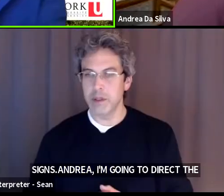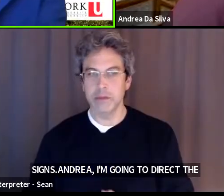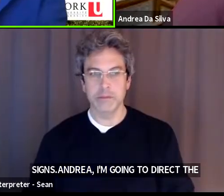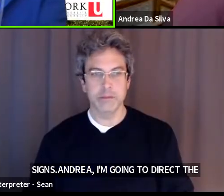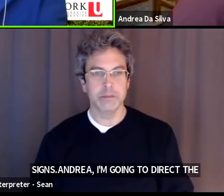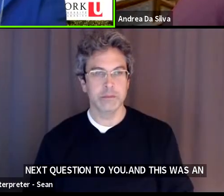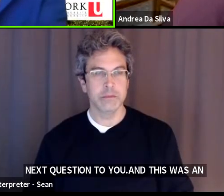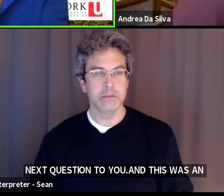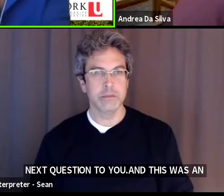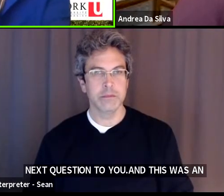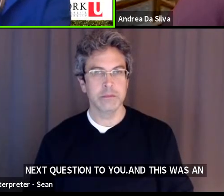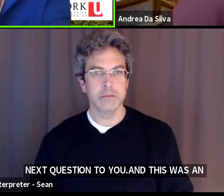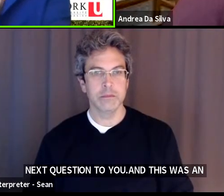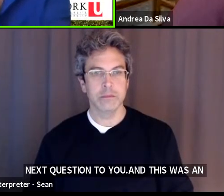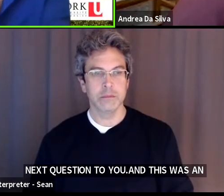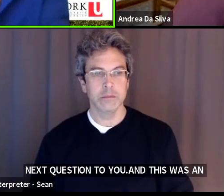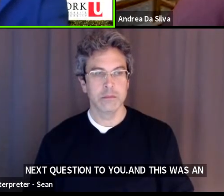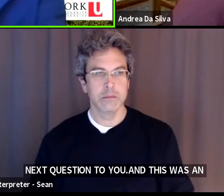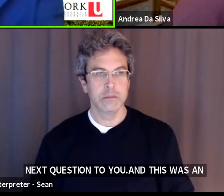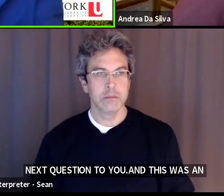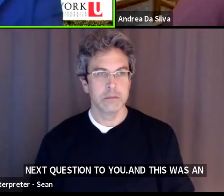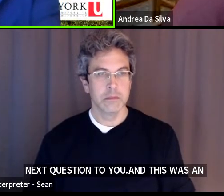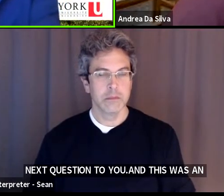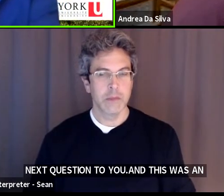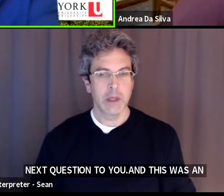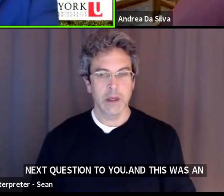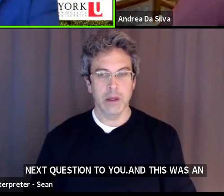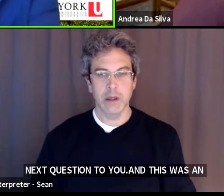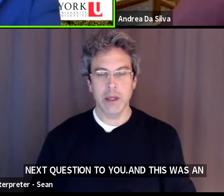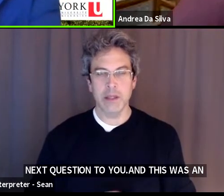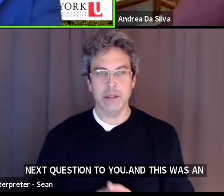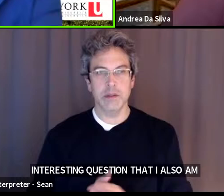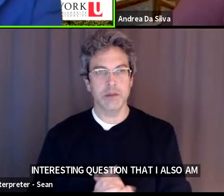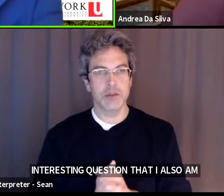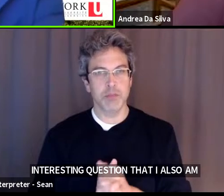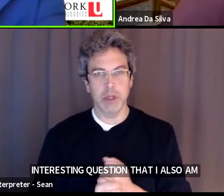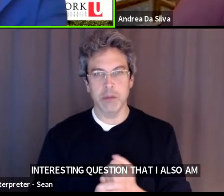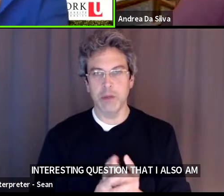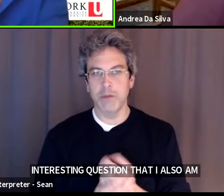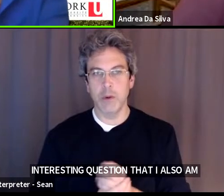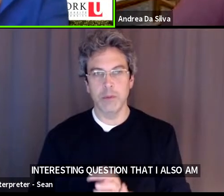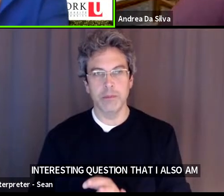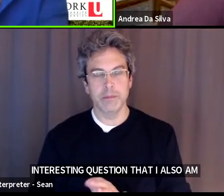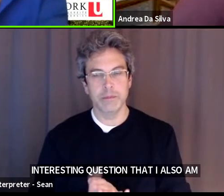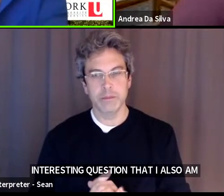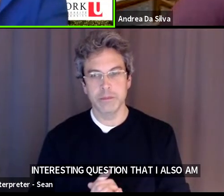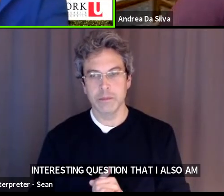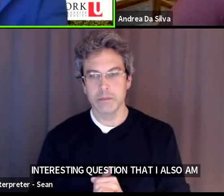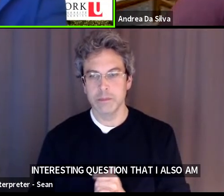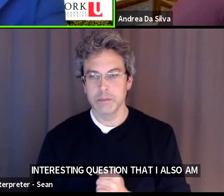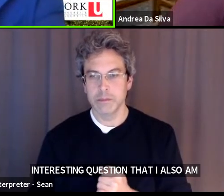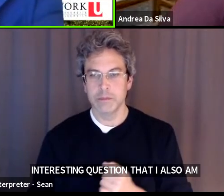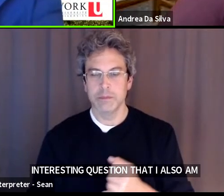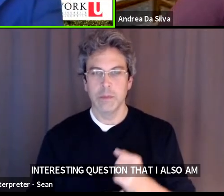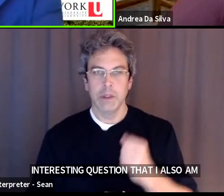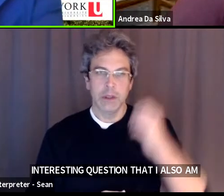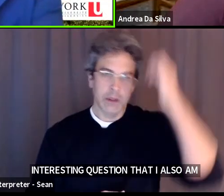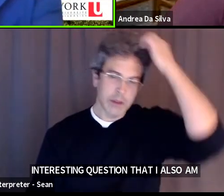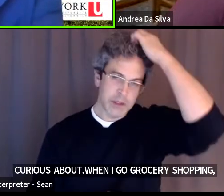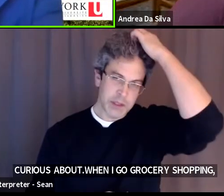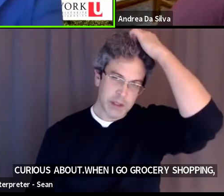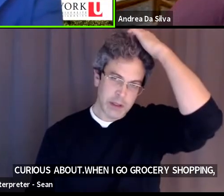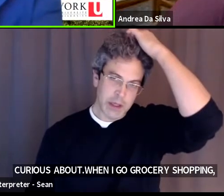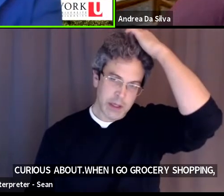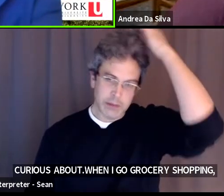also am curious about. When I go grocery shopping and bring my groceries home, should I